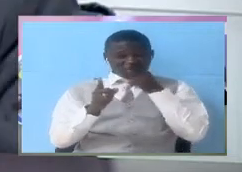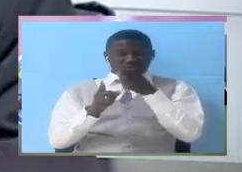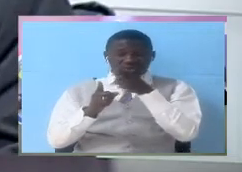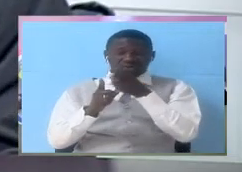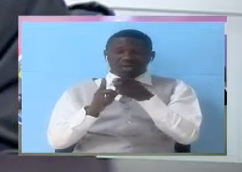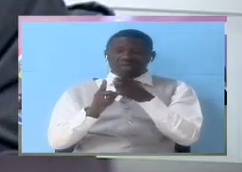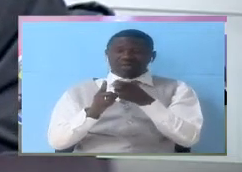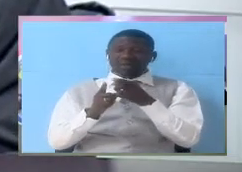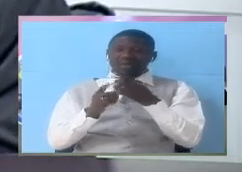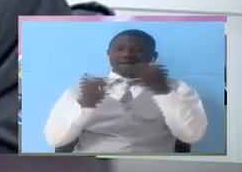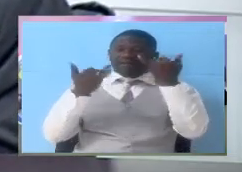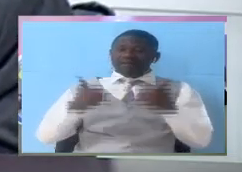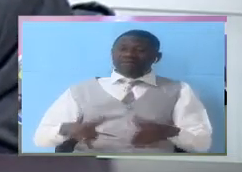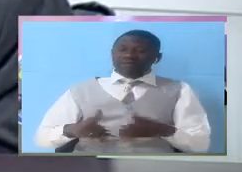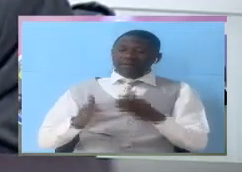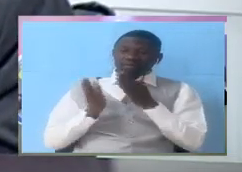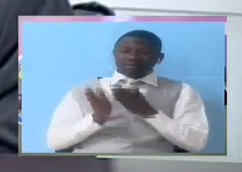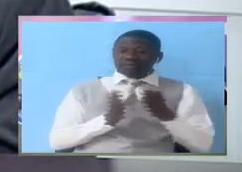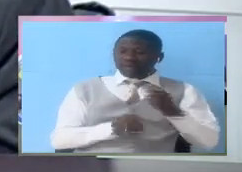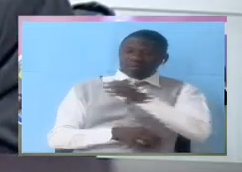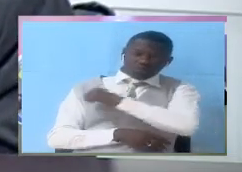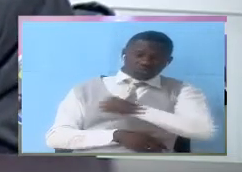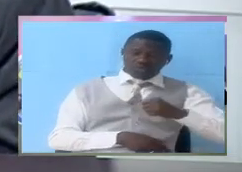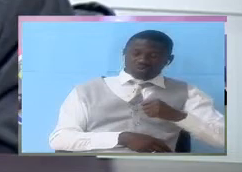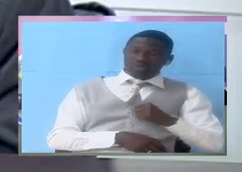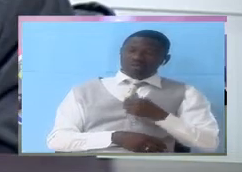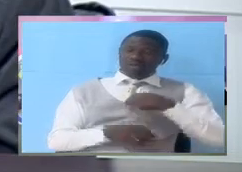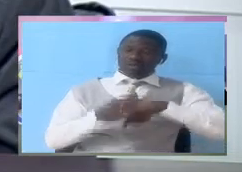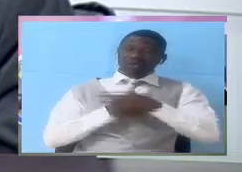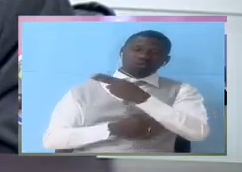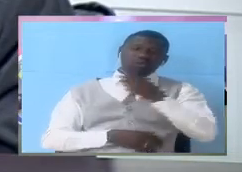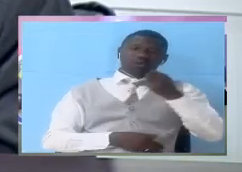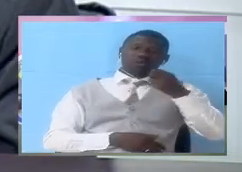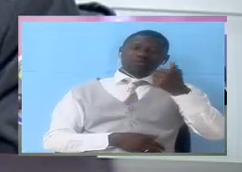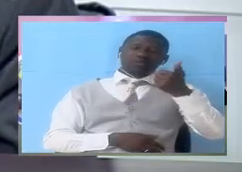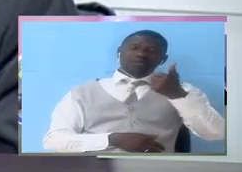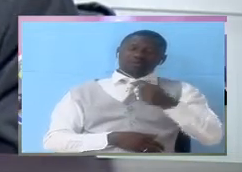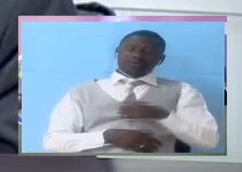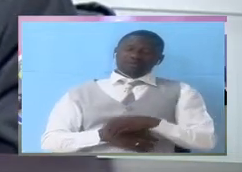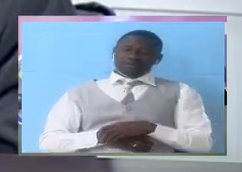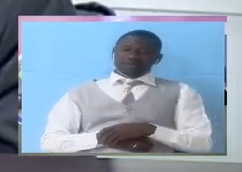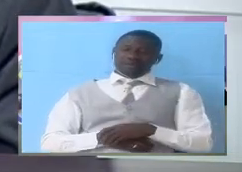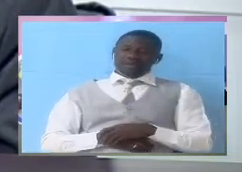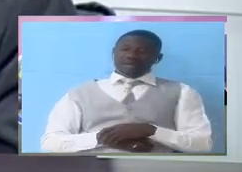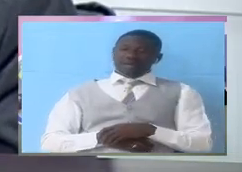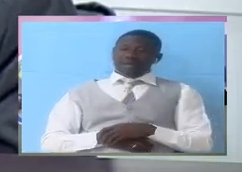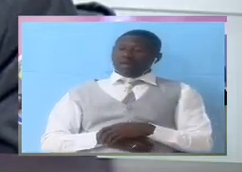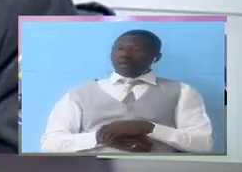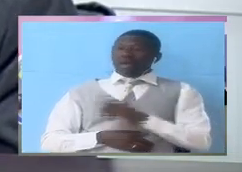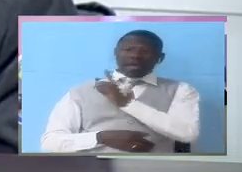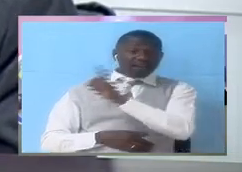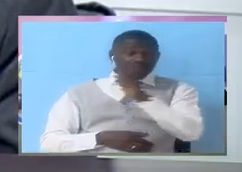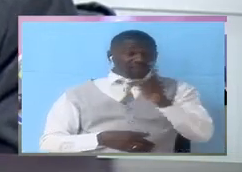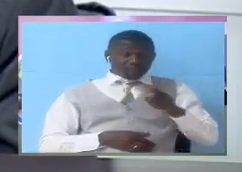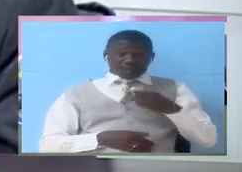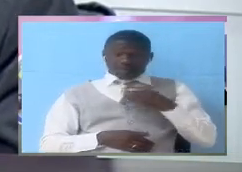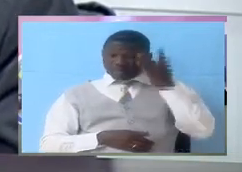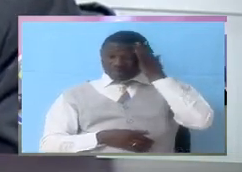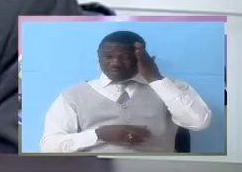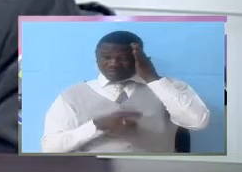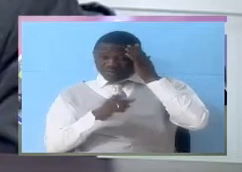aborted coup. Lepp nak ñu ko jëmele won rek ci coup bu antu wuton bobu. Everybody was a suspect. Kenn ku nek rek ñotton nañ la